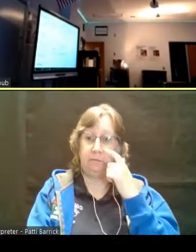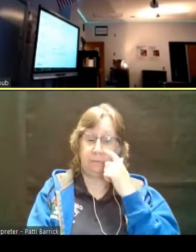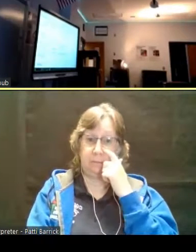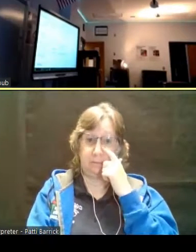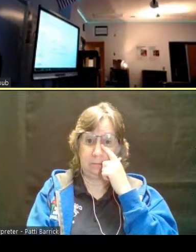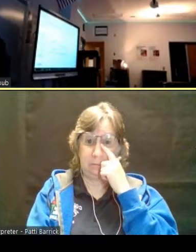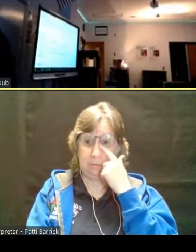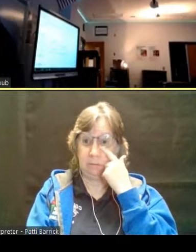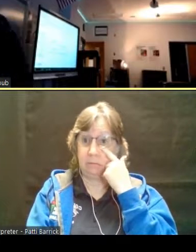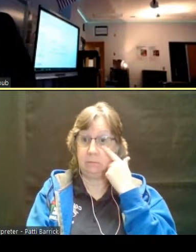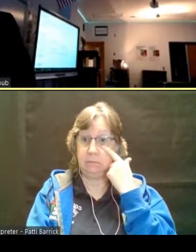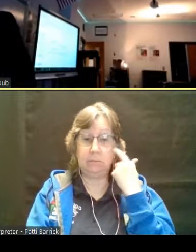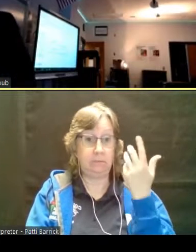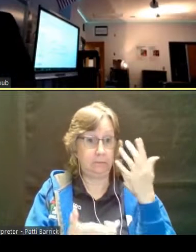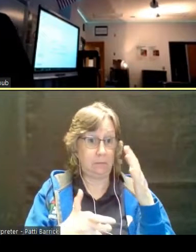All right, do we have this?